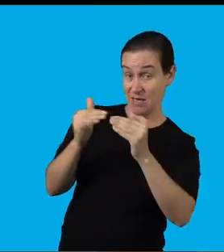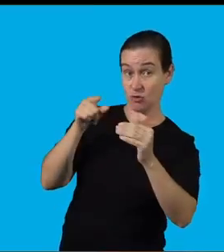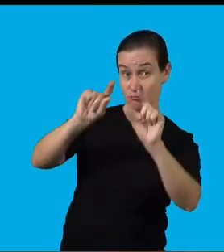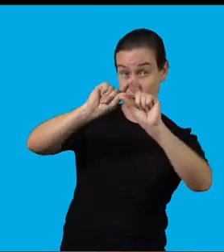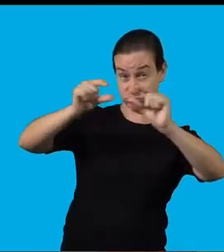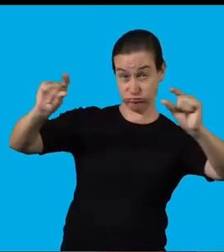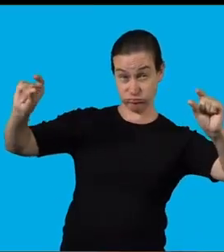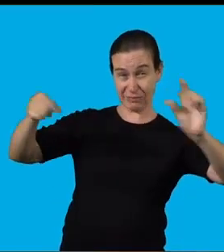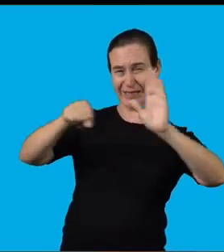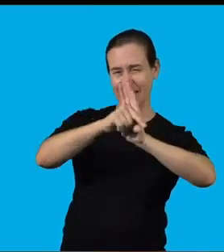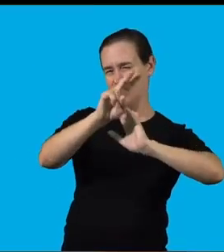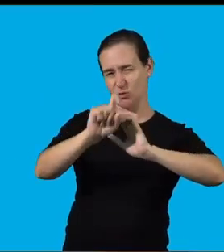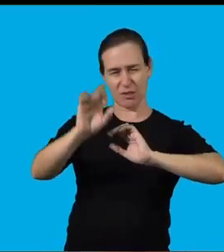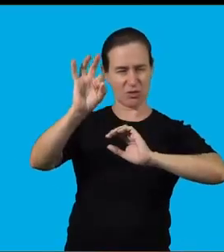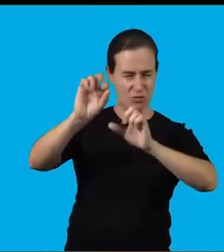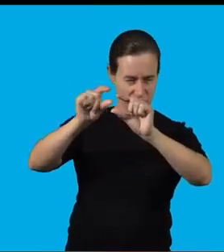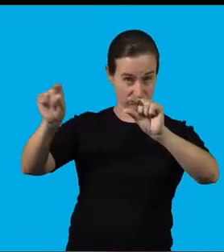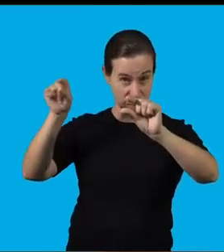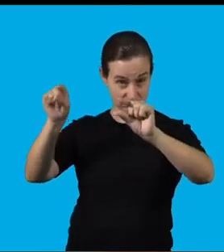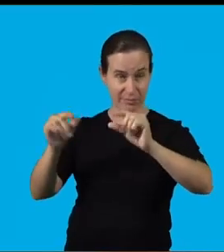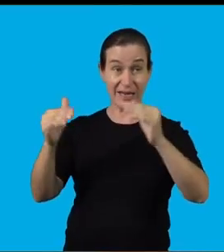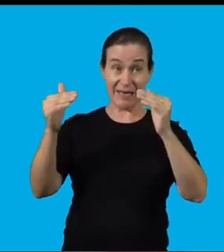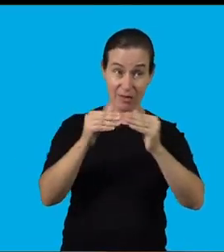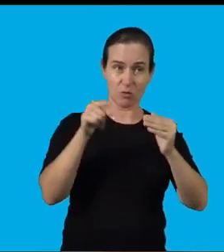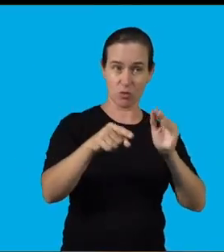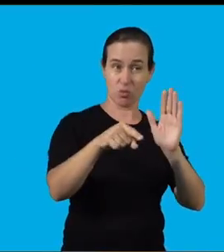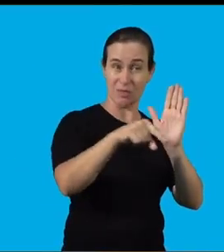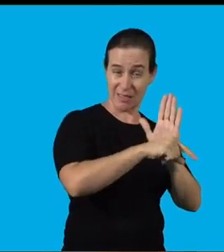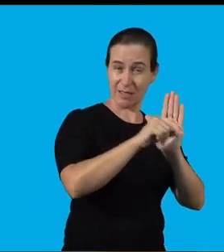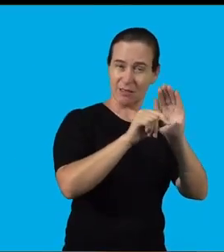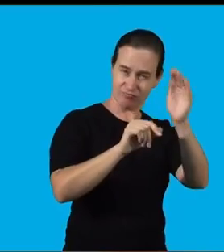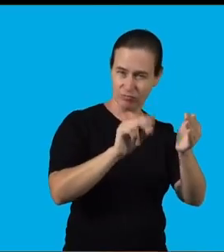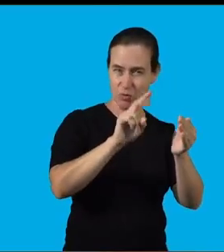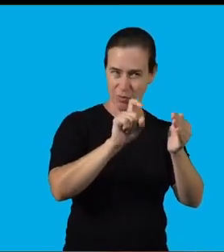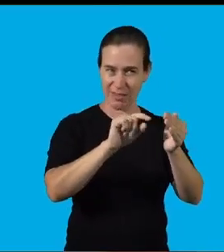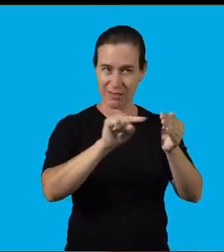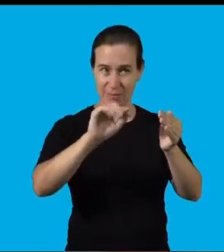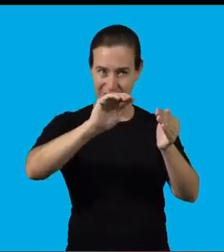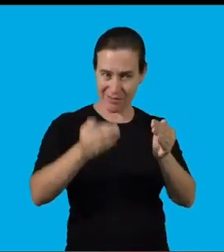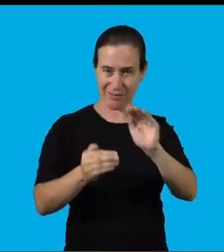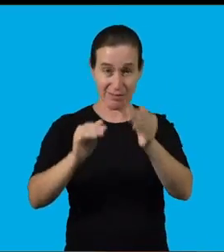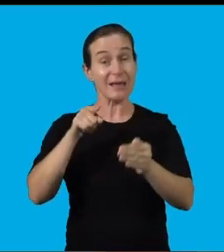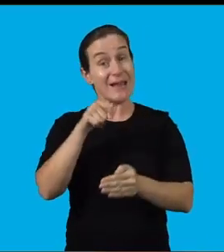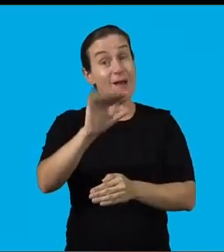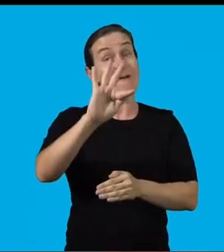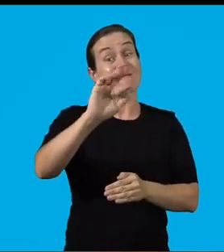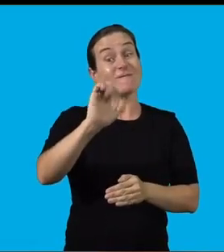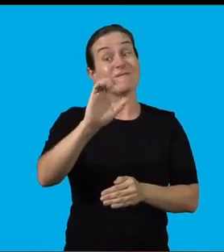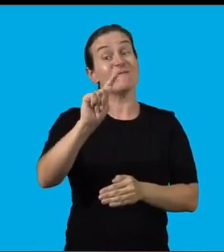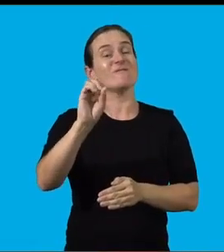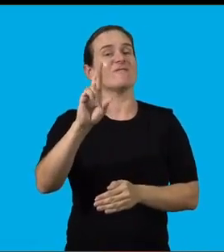equal to -2x minus 5 times x plus 2 squared? That is already in factorized forms. We already have